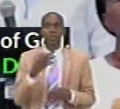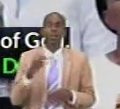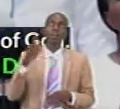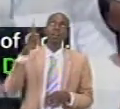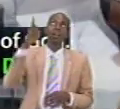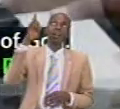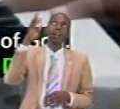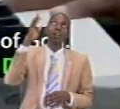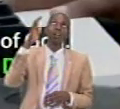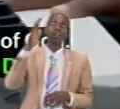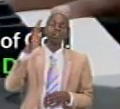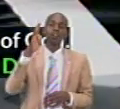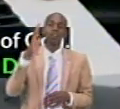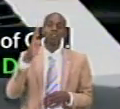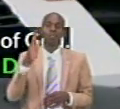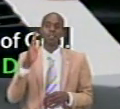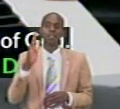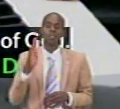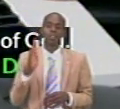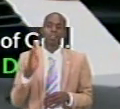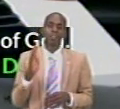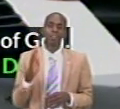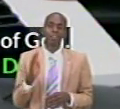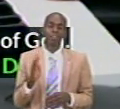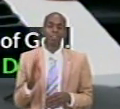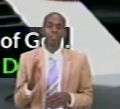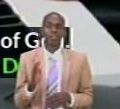and pray ers